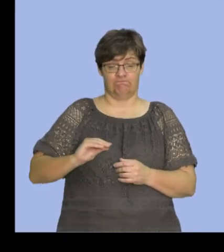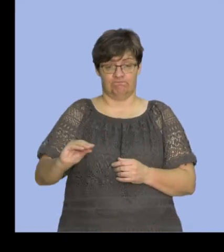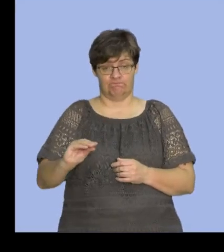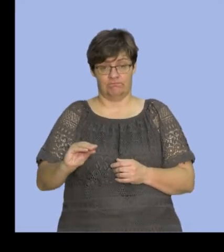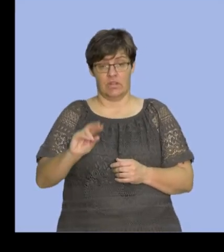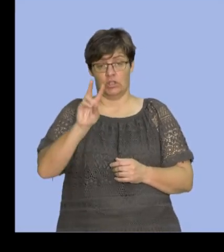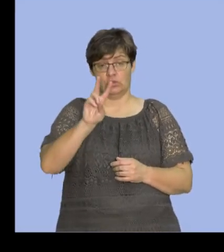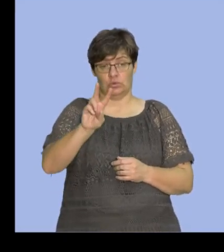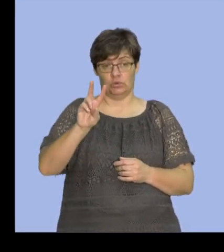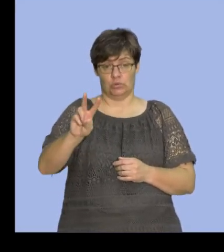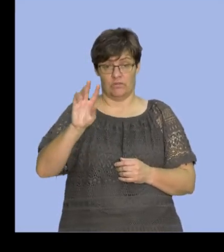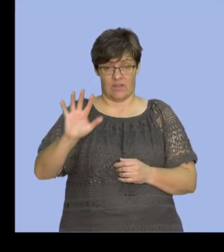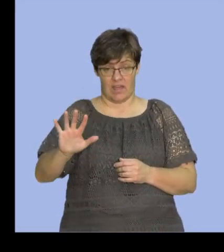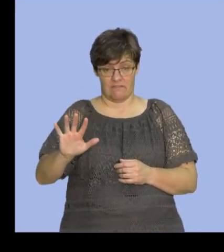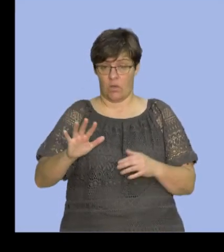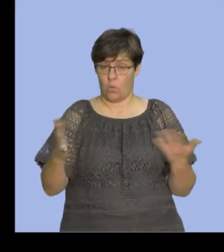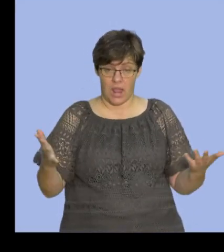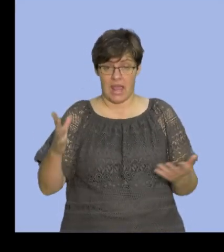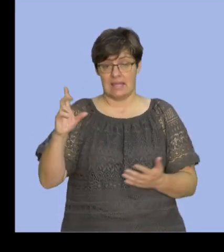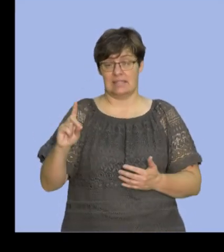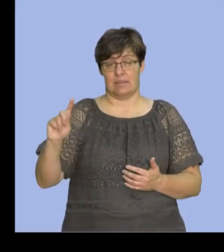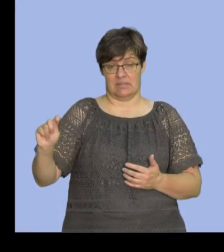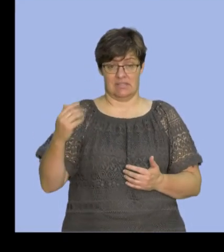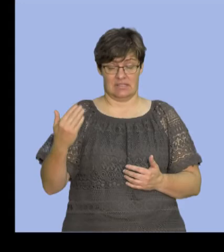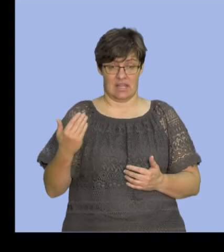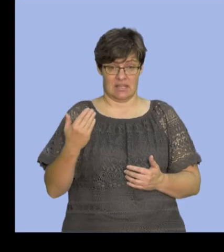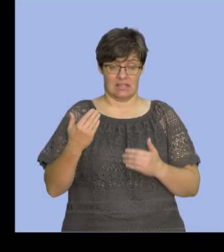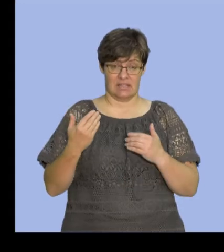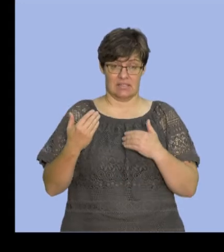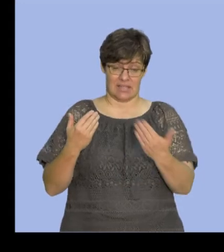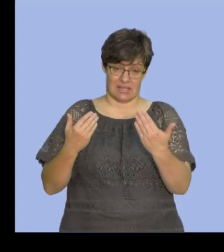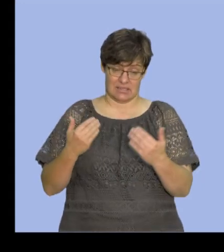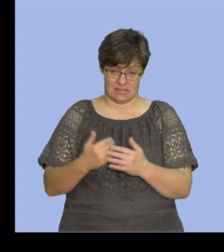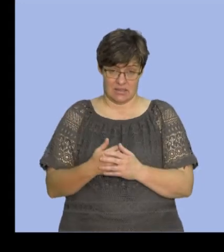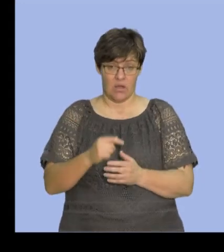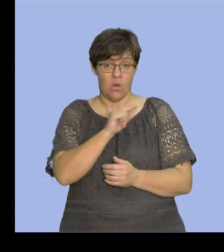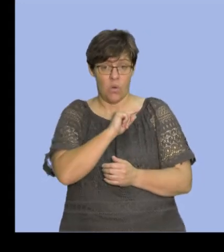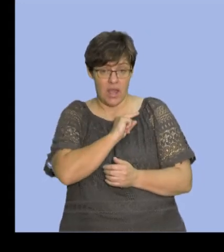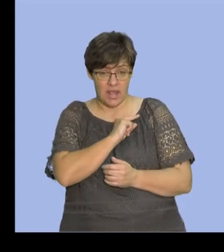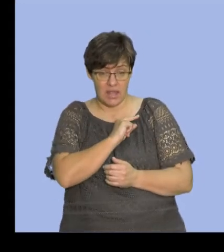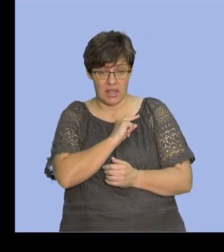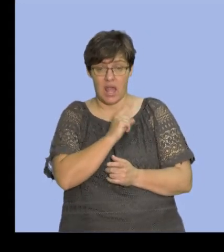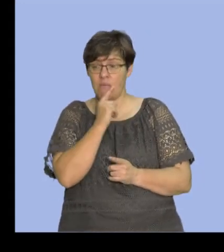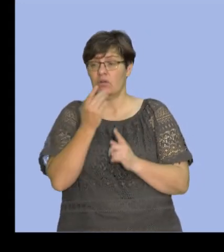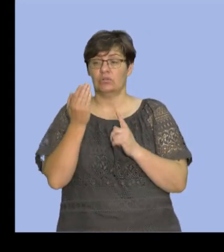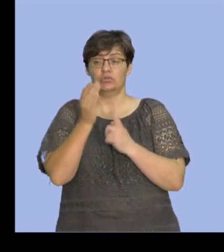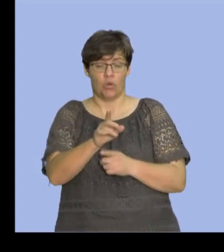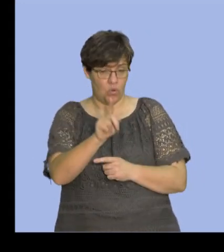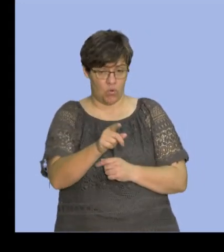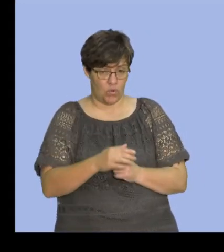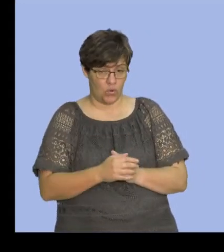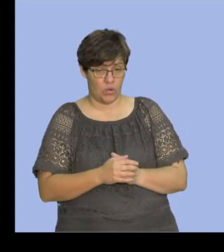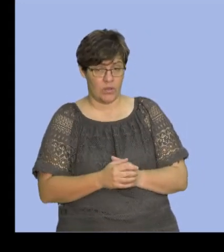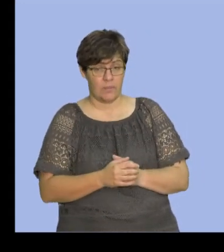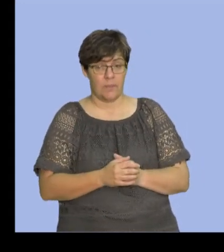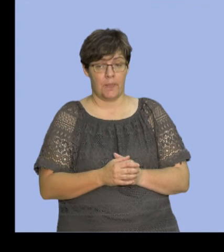the 225 on the debit side, right? Why? Because initially, and I'm going to show you this here, watch